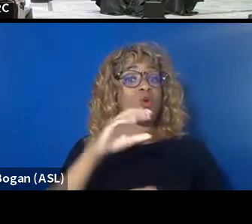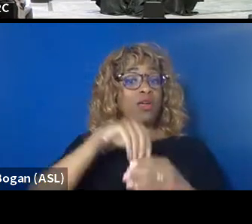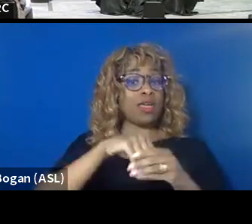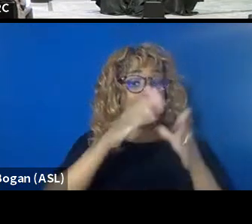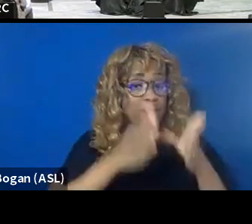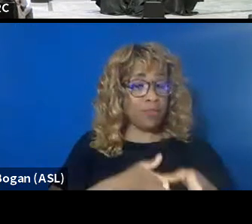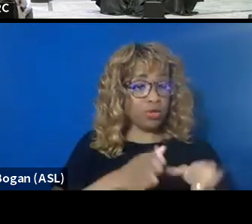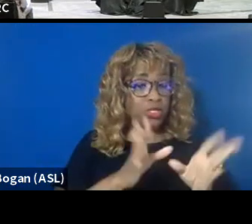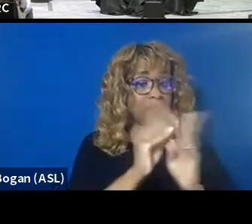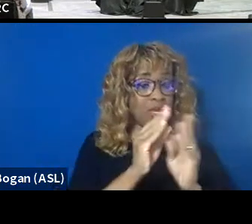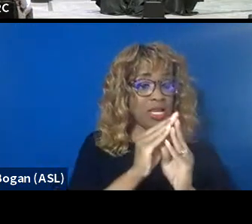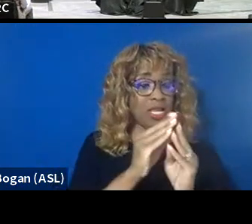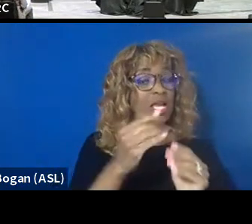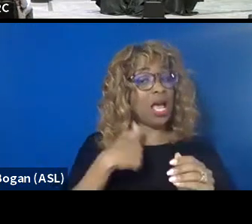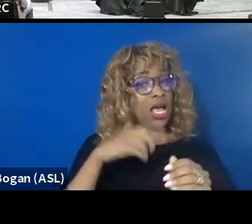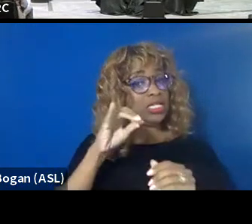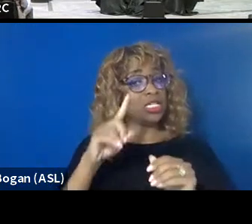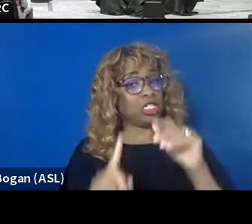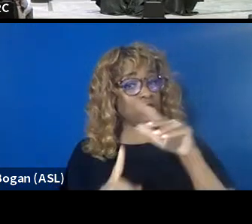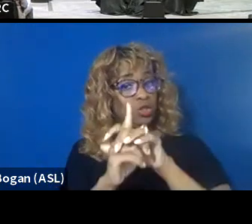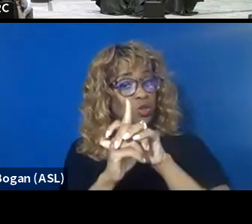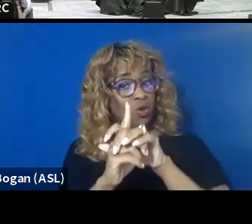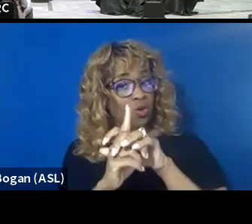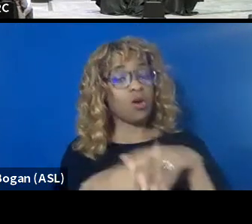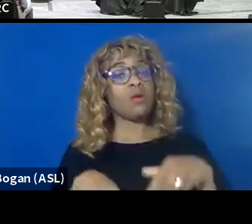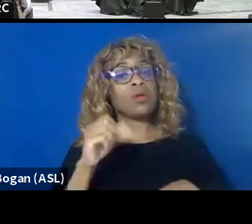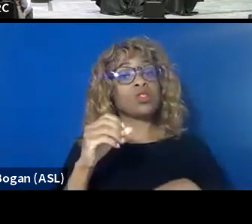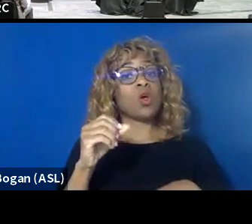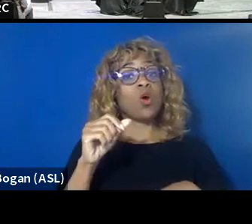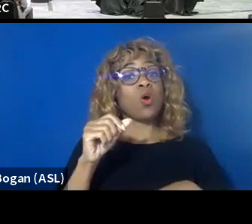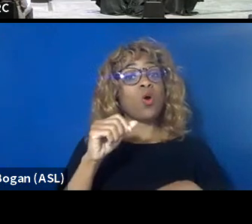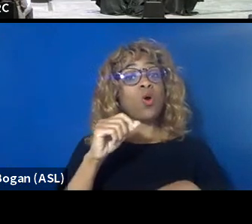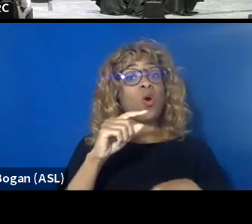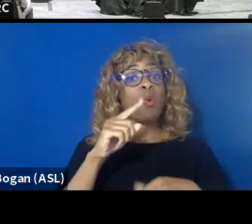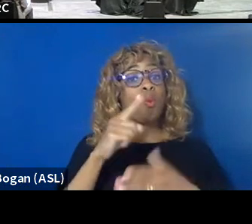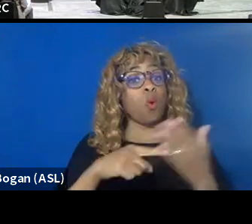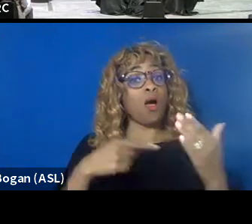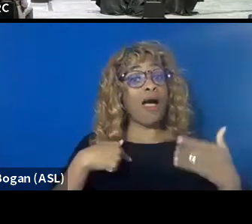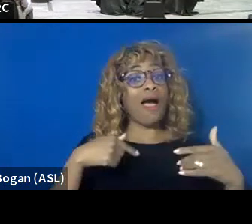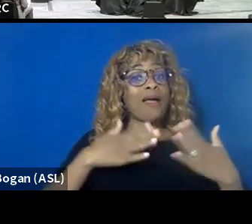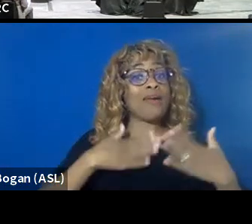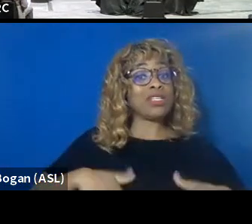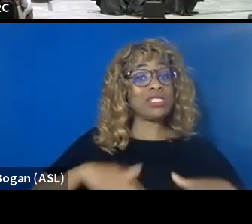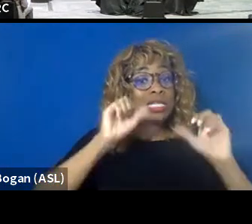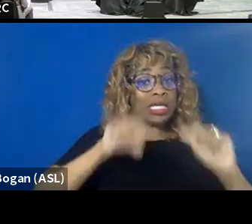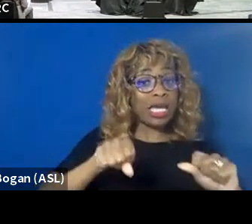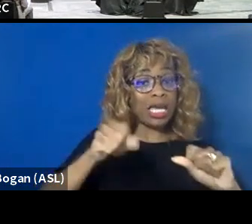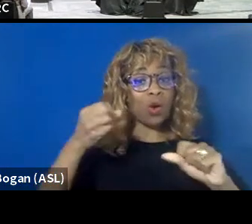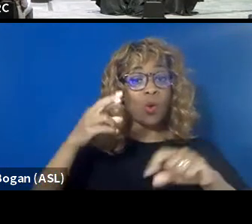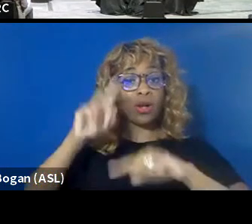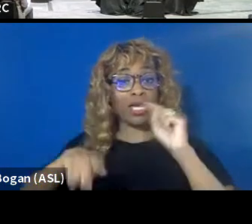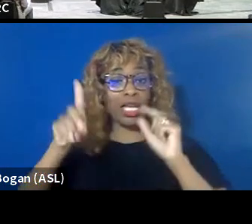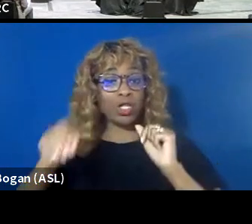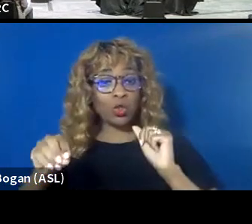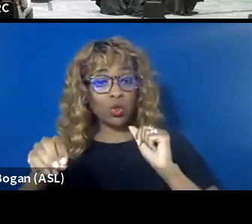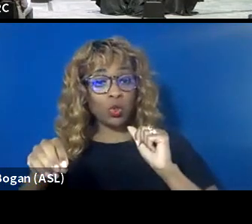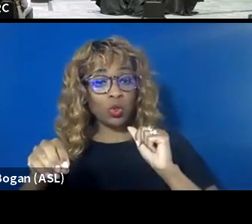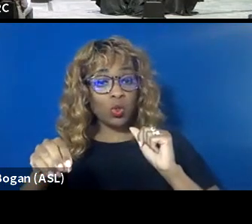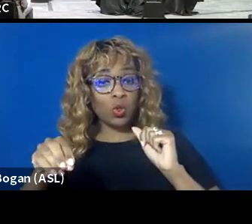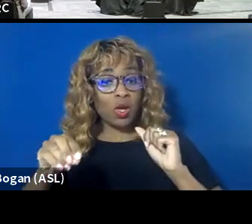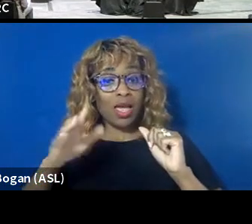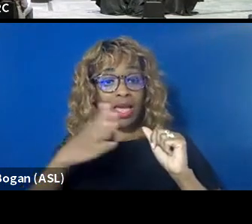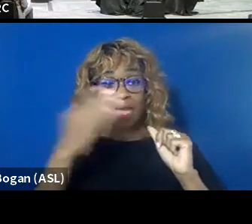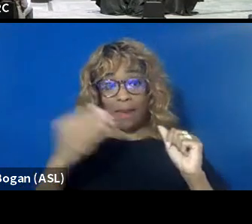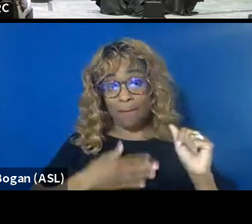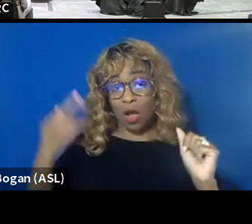there. So what I am physically able to do and not able to do, and the reasons why, is